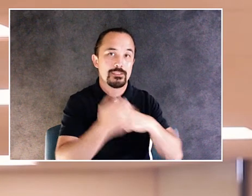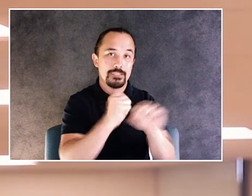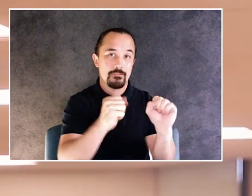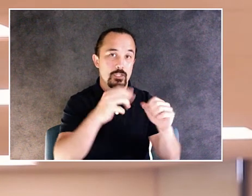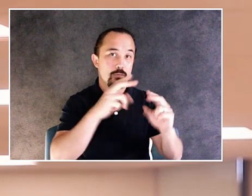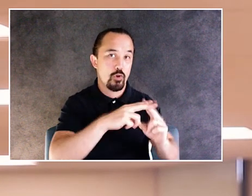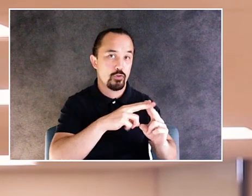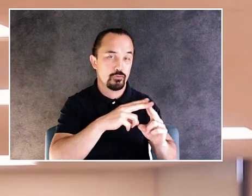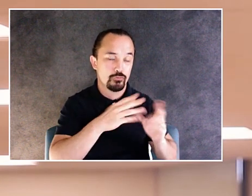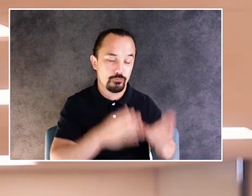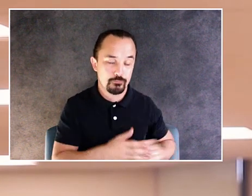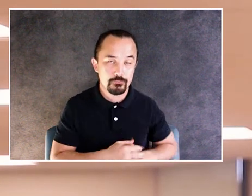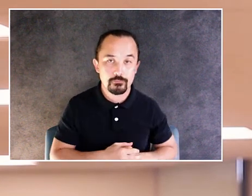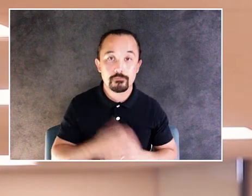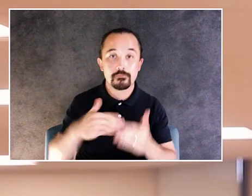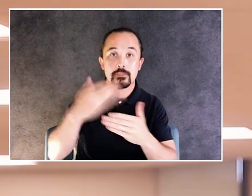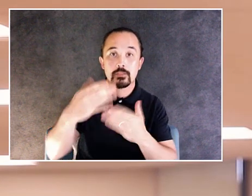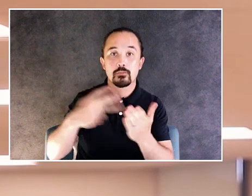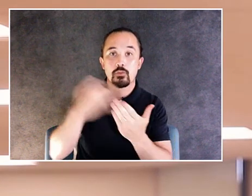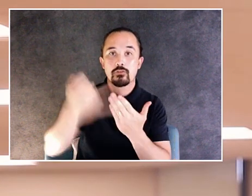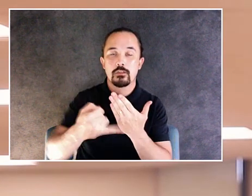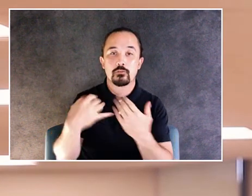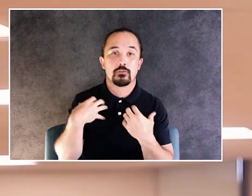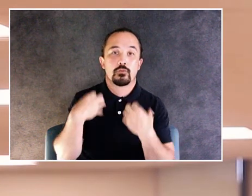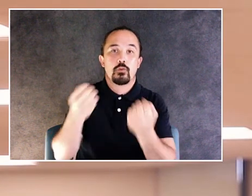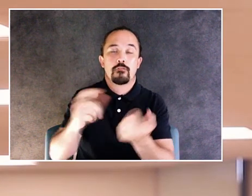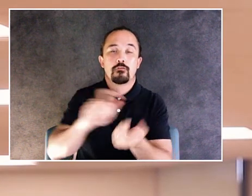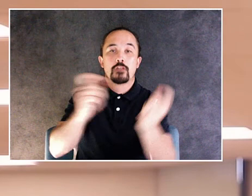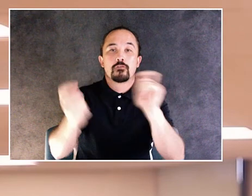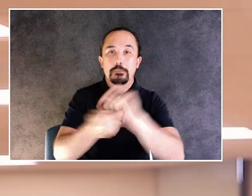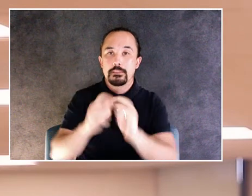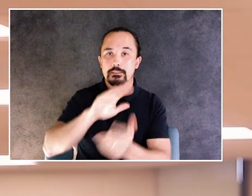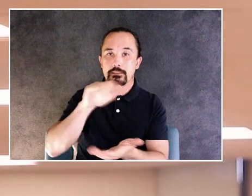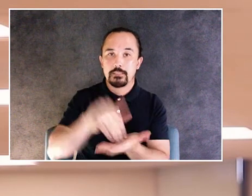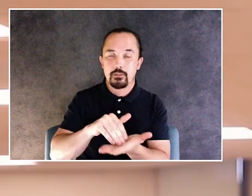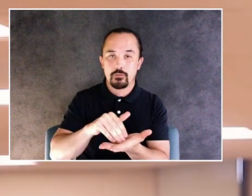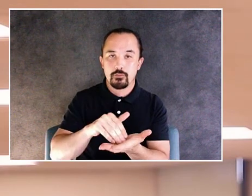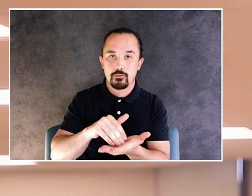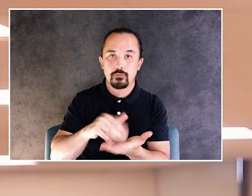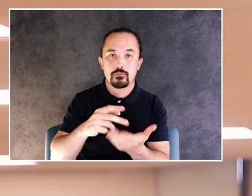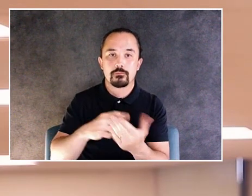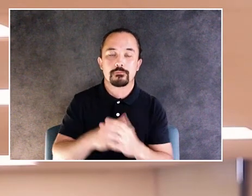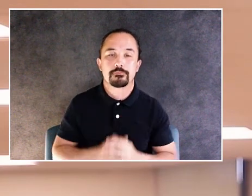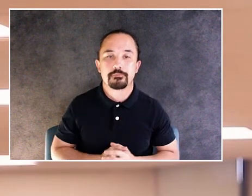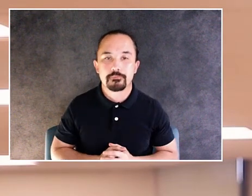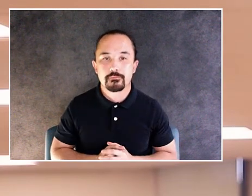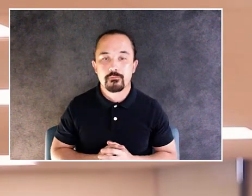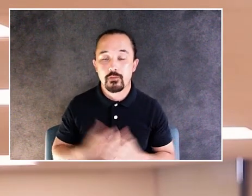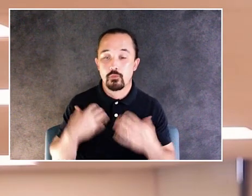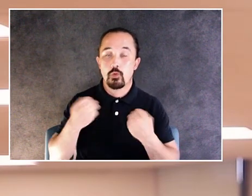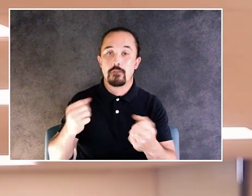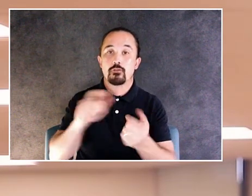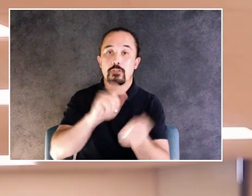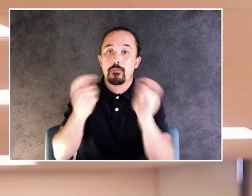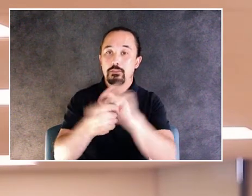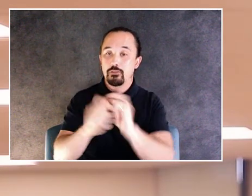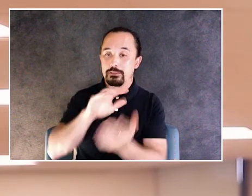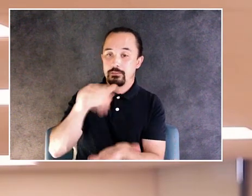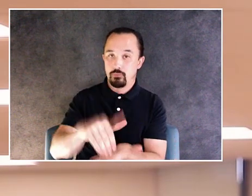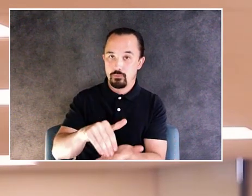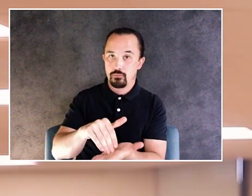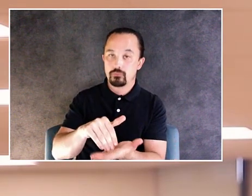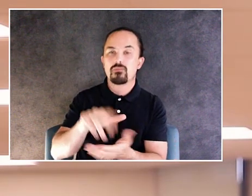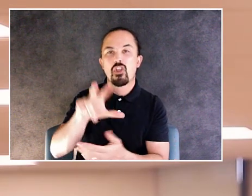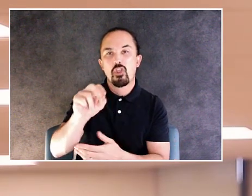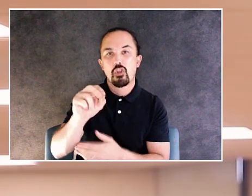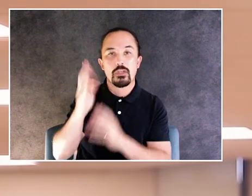The next project is the Restorative Transformation Center Diversion Program. The Restorative Transformation Center will be a